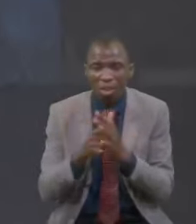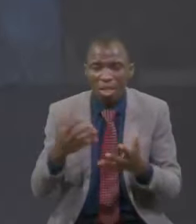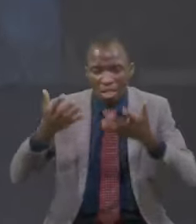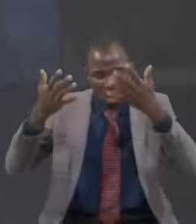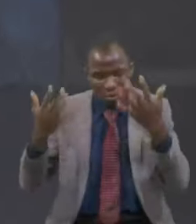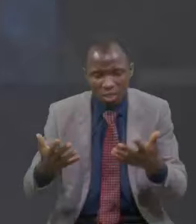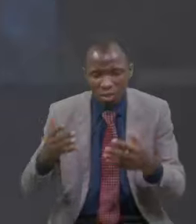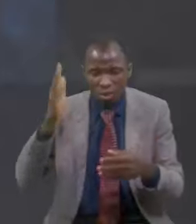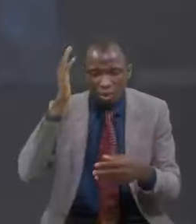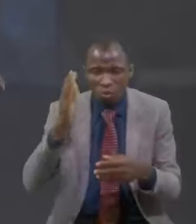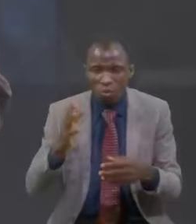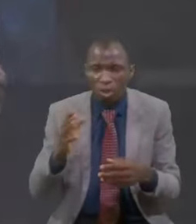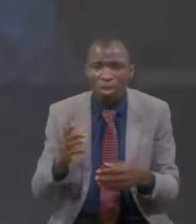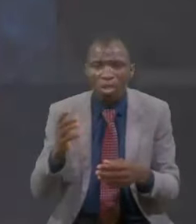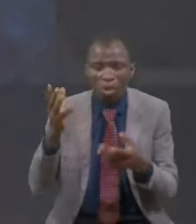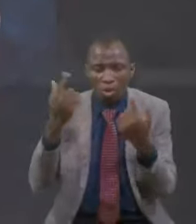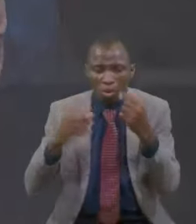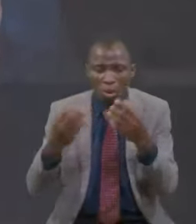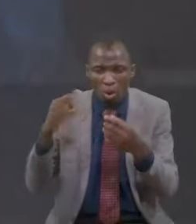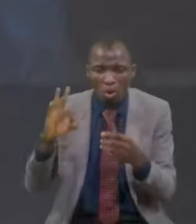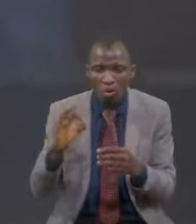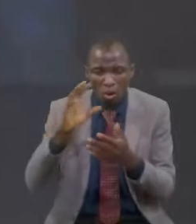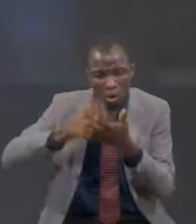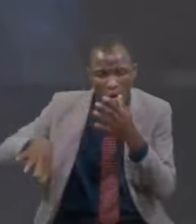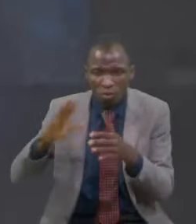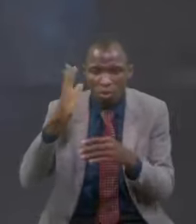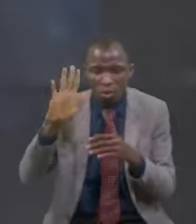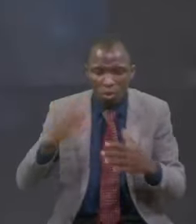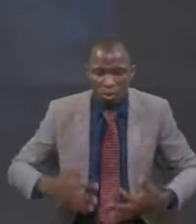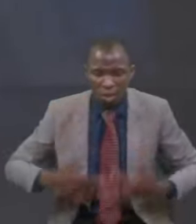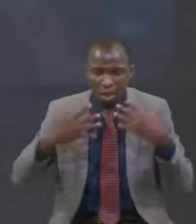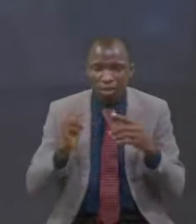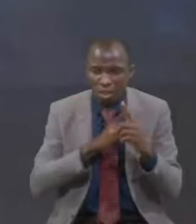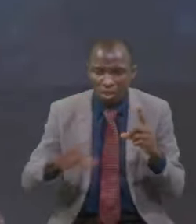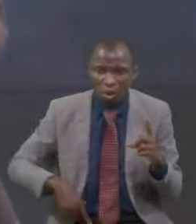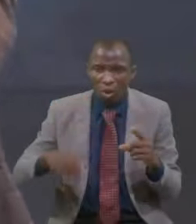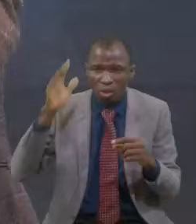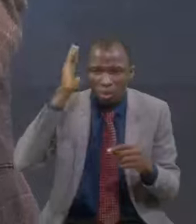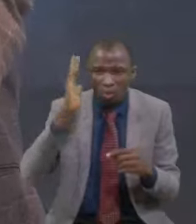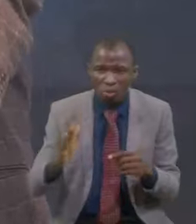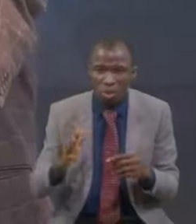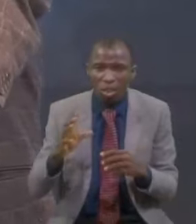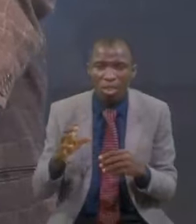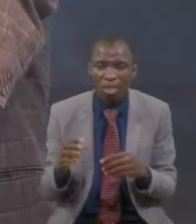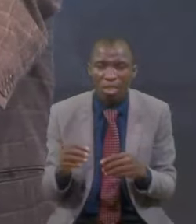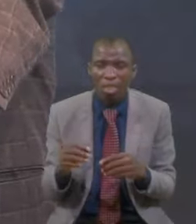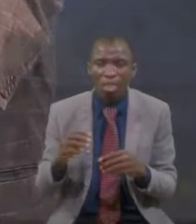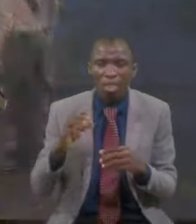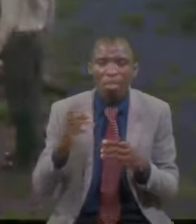off your life. Tonight, the Lord will put a testimony in your